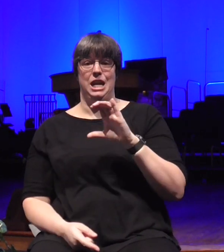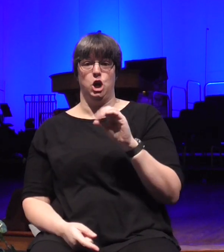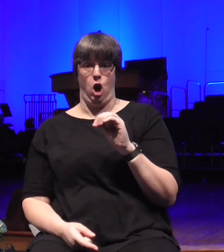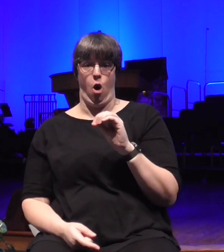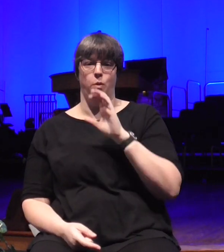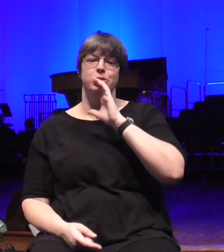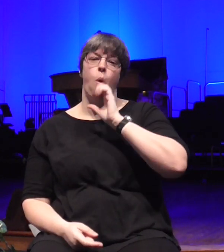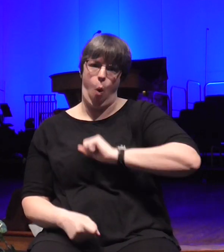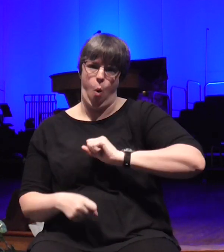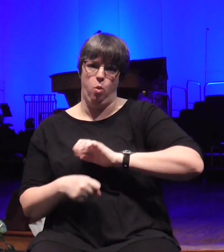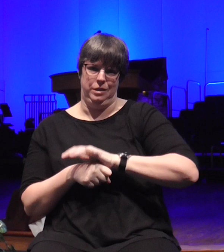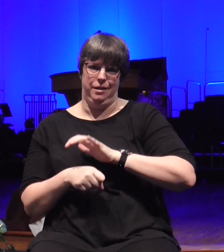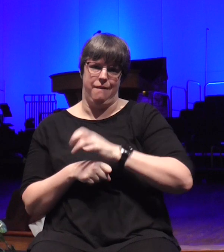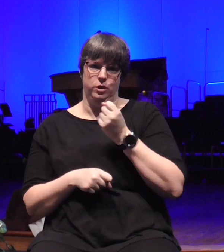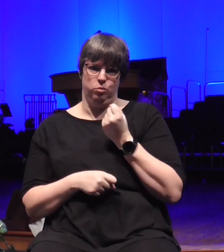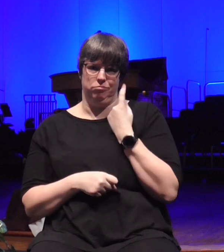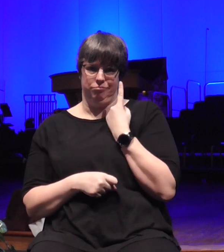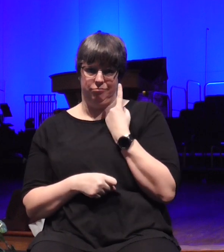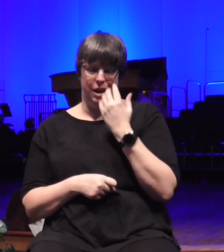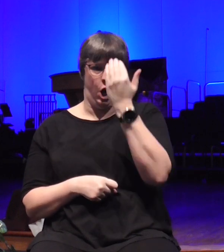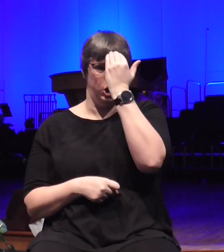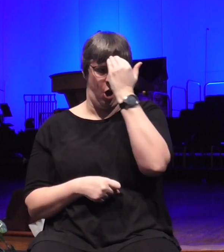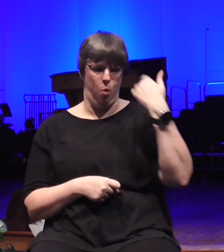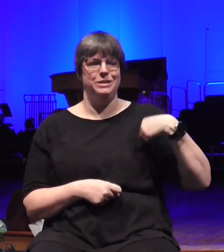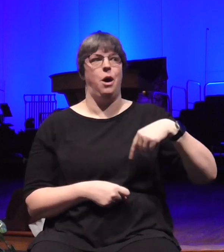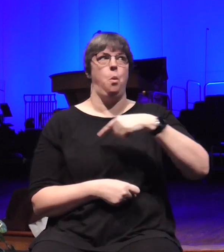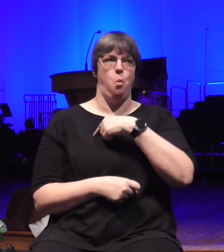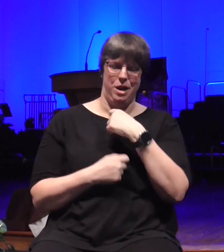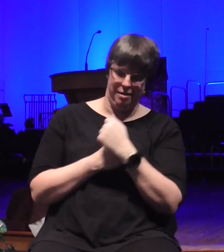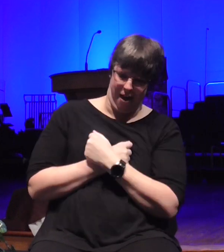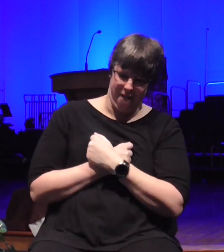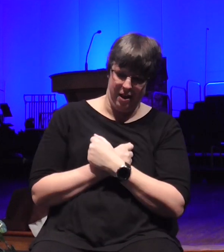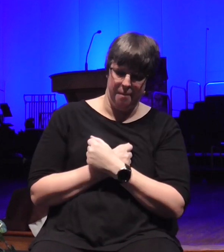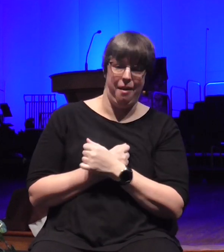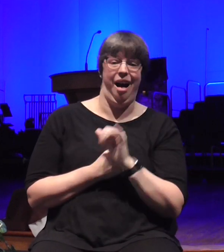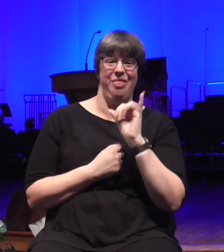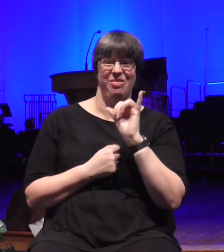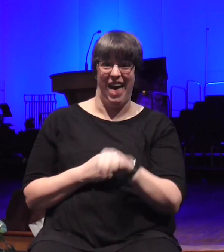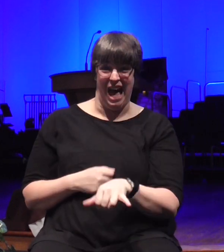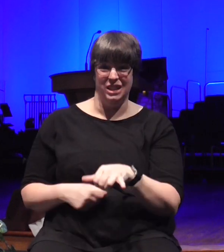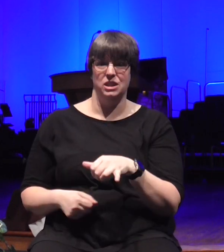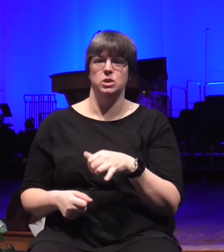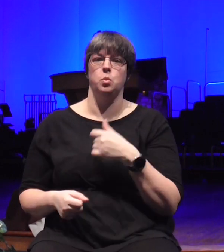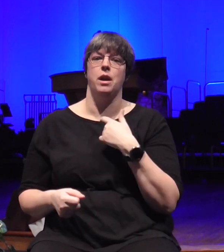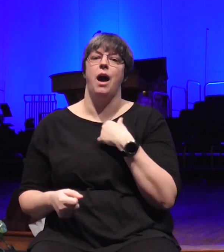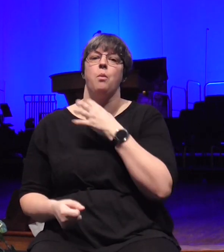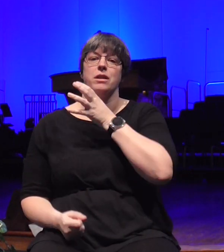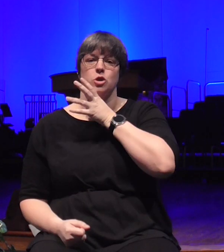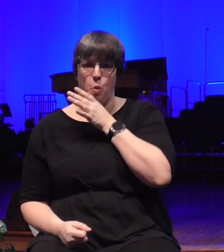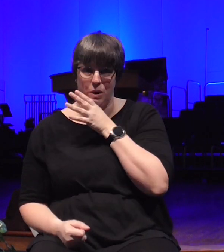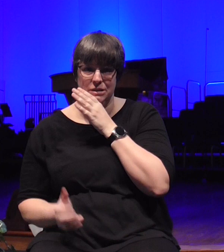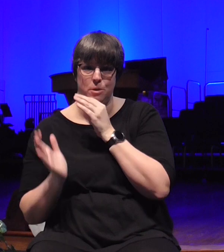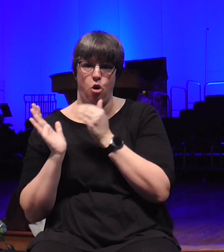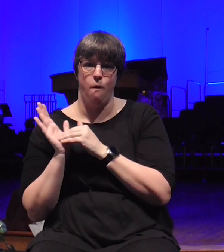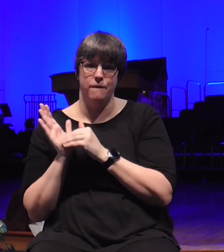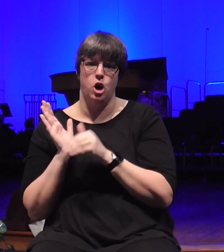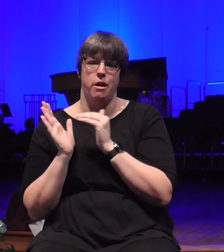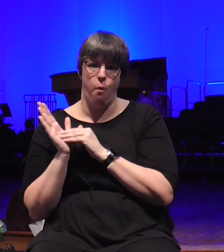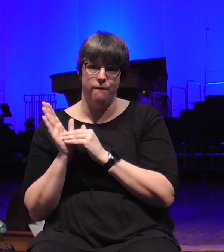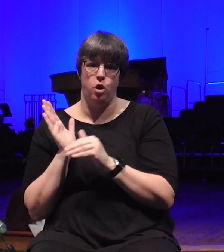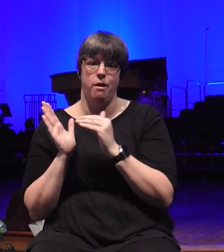enough to understand and knows how much we love him, that's what I want to whisper over and over again to